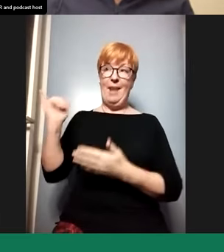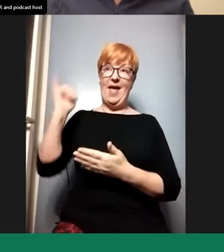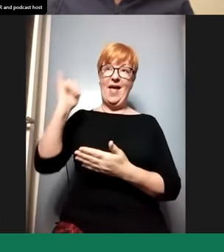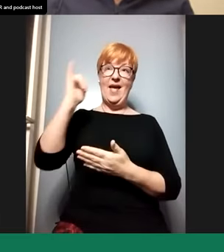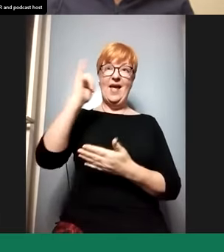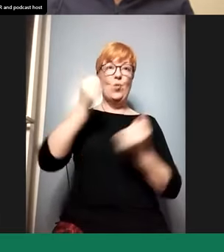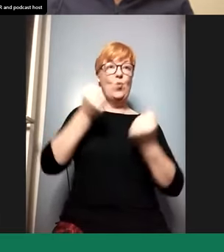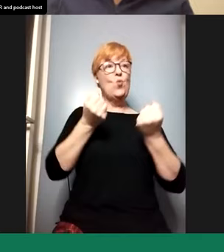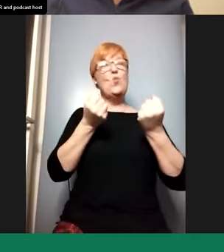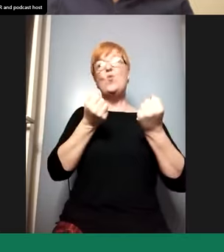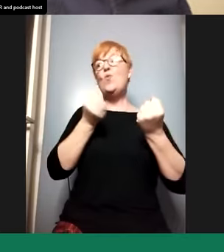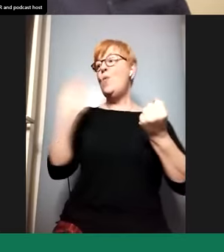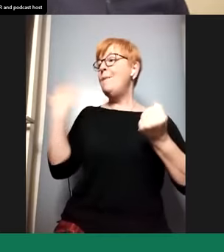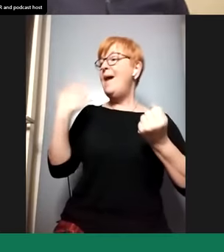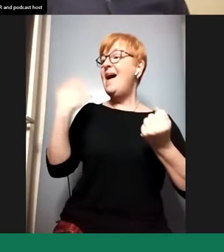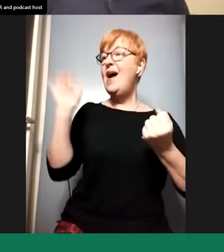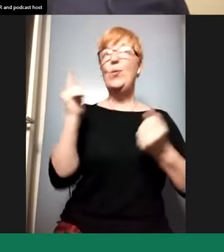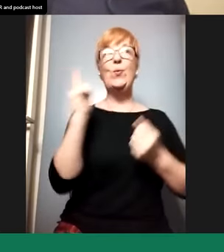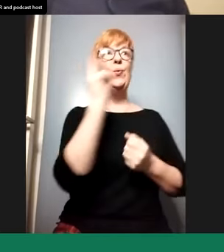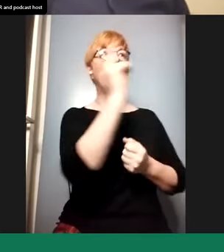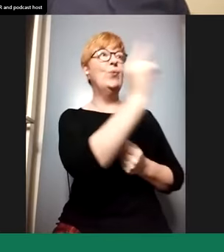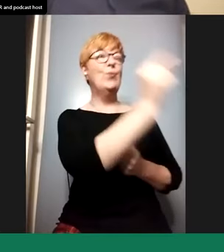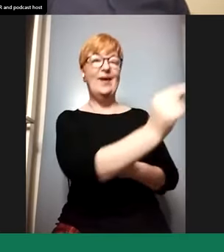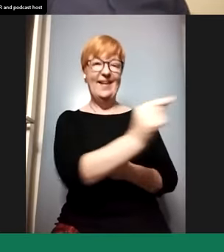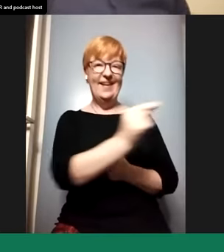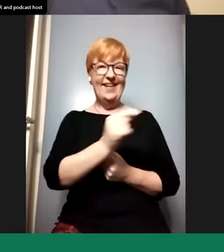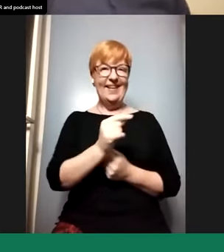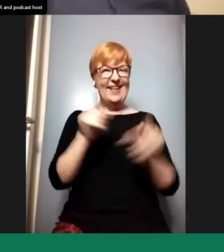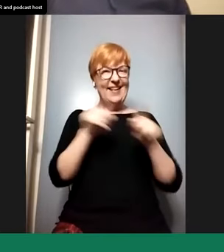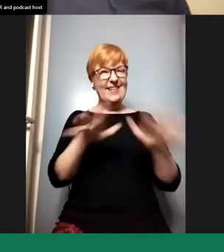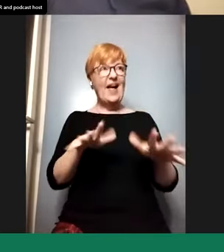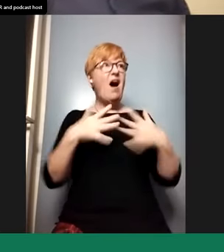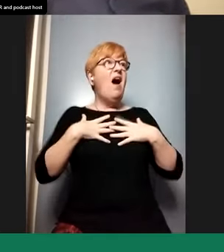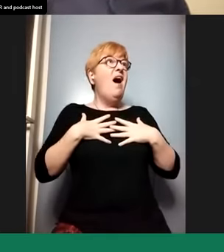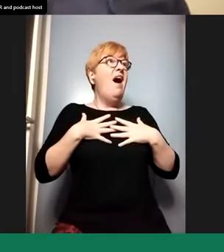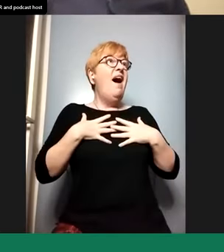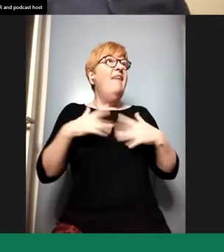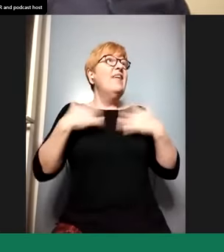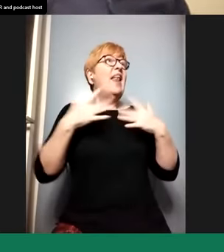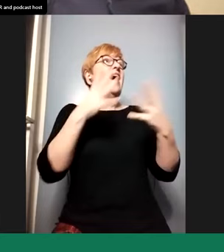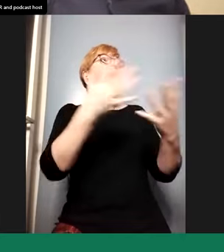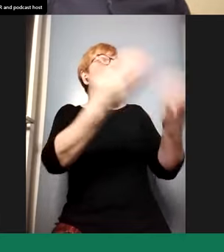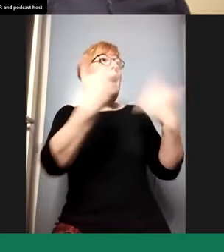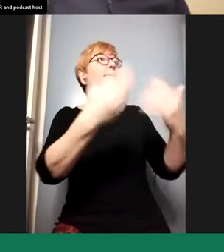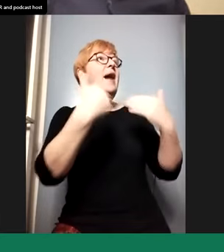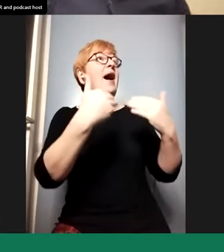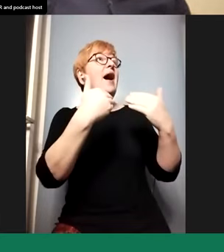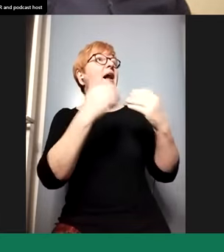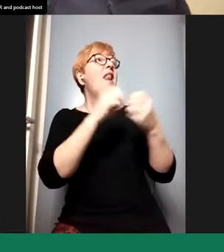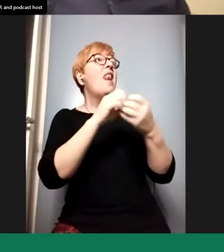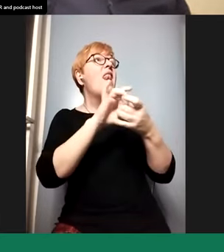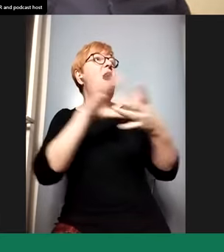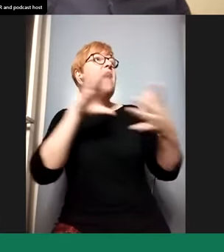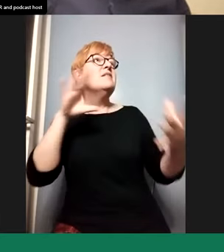really, at the moment, there's that moment for me of like, you know, we're losing you. And it, and that's how